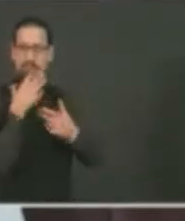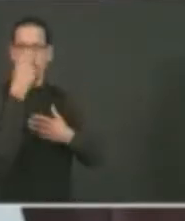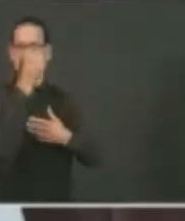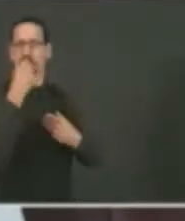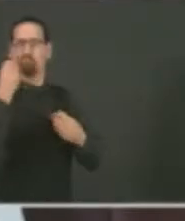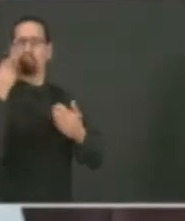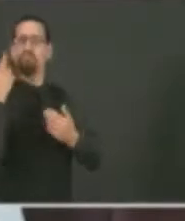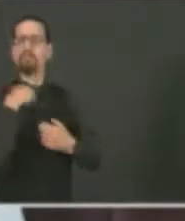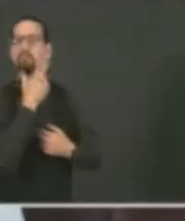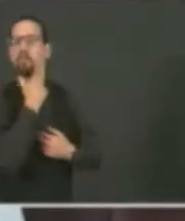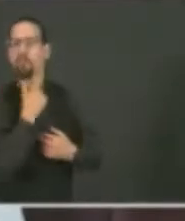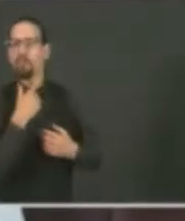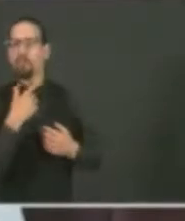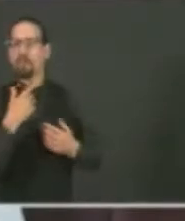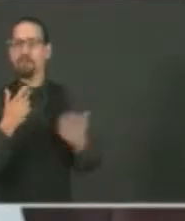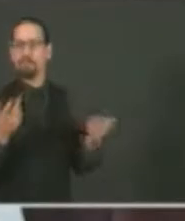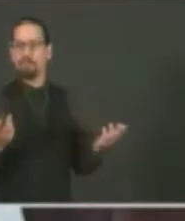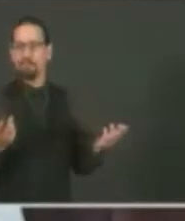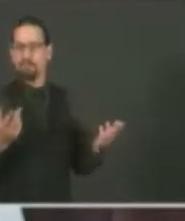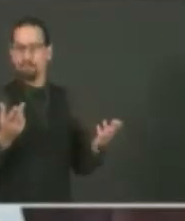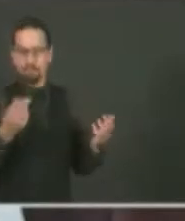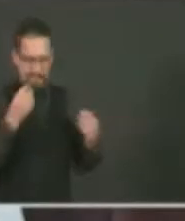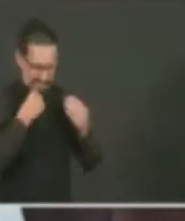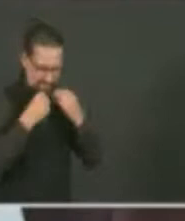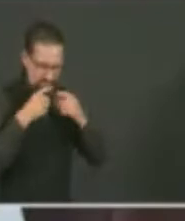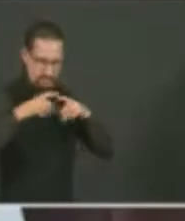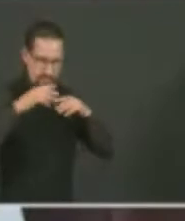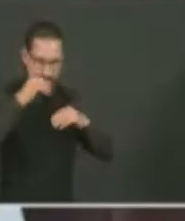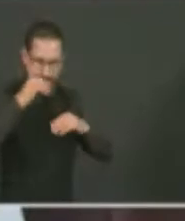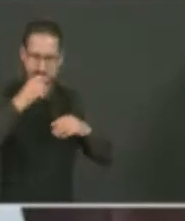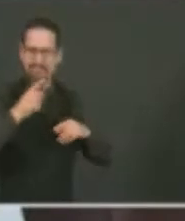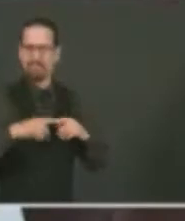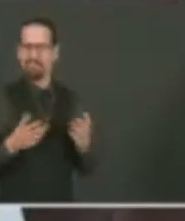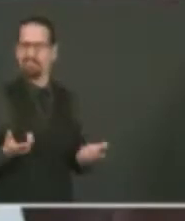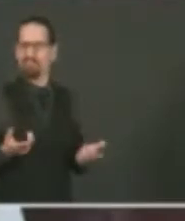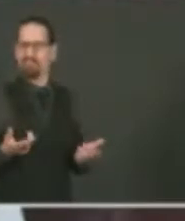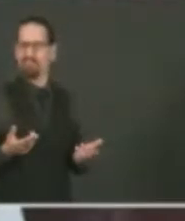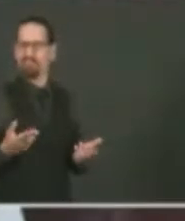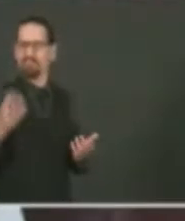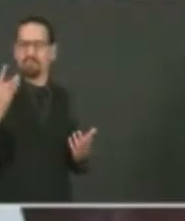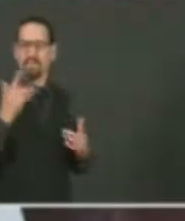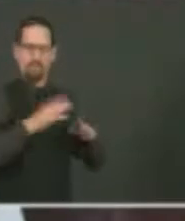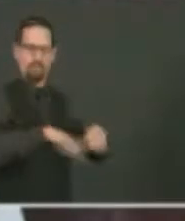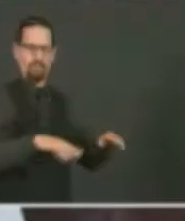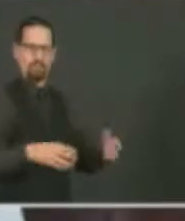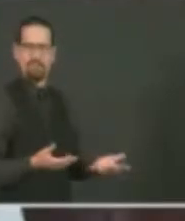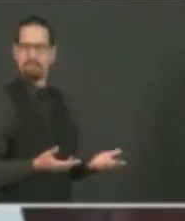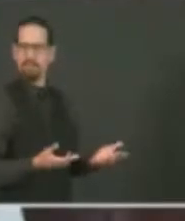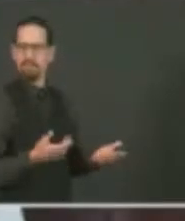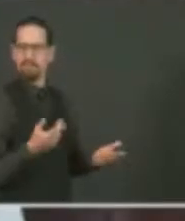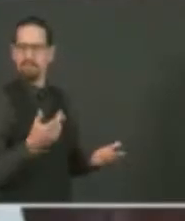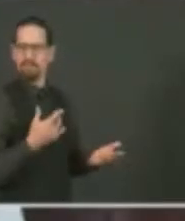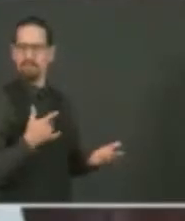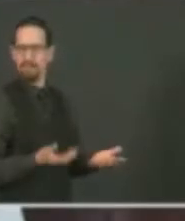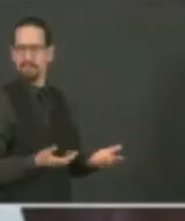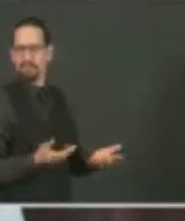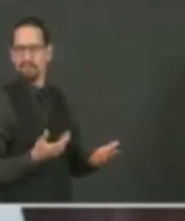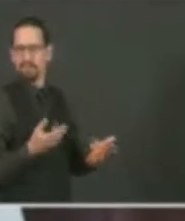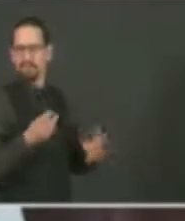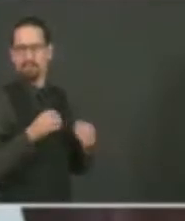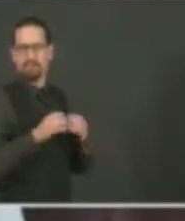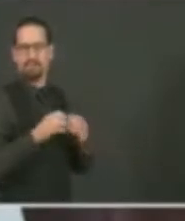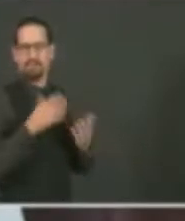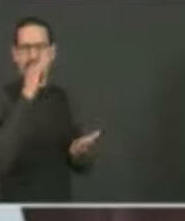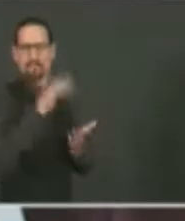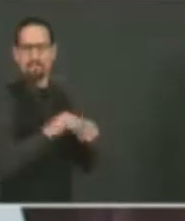why, at a restaurant, why wouldn't that apply to kids who, as we know, are not as likely to get or transmit COVID? It doesn't seem to make